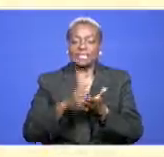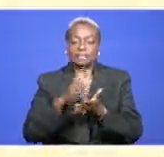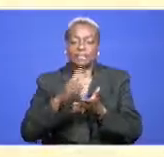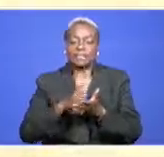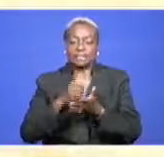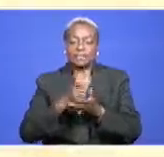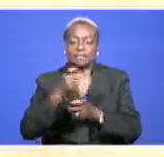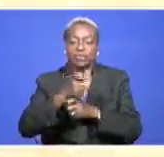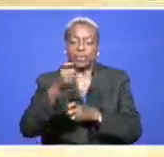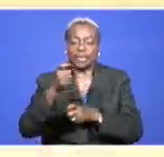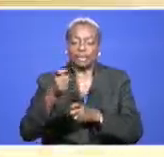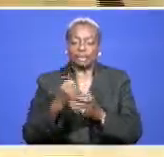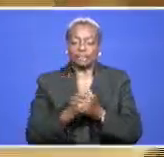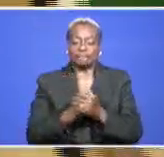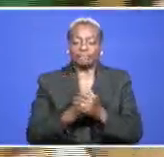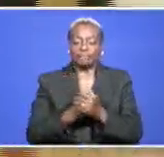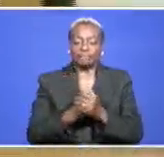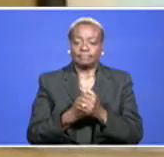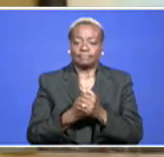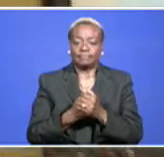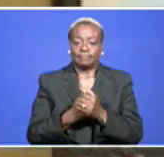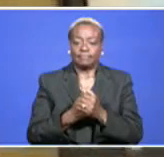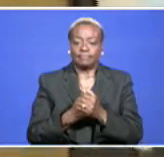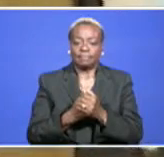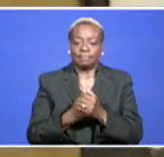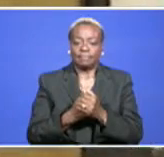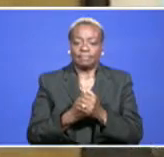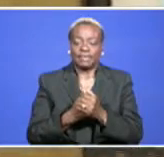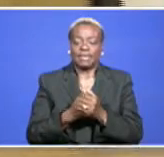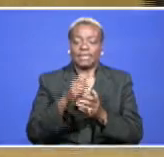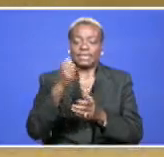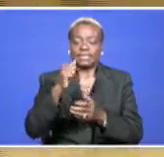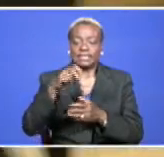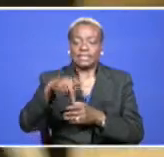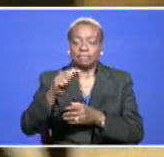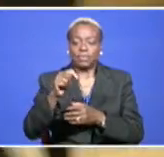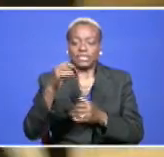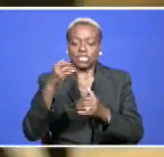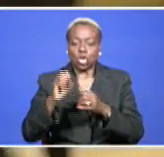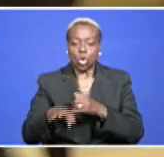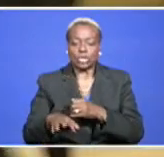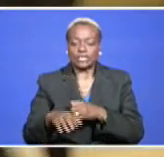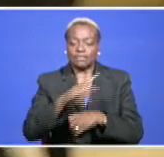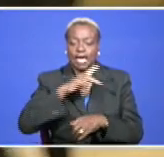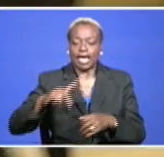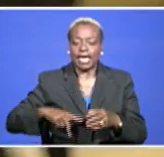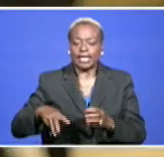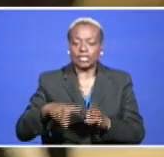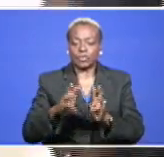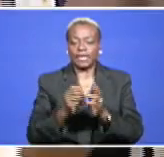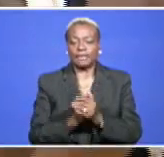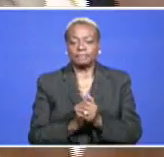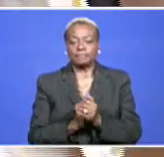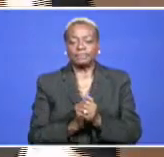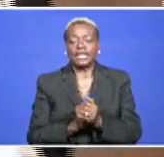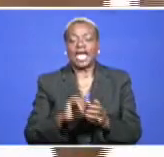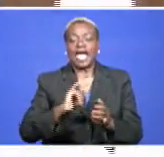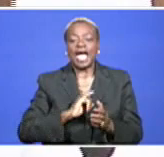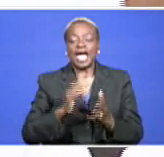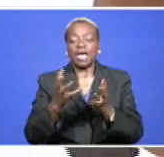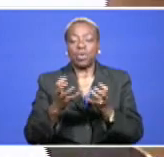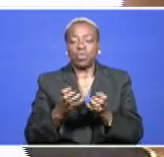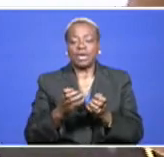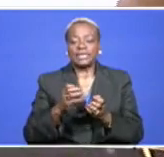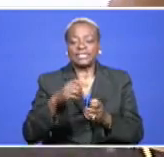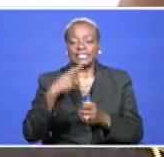win, 10 points and 11 rebounds. Raven Nixon also with 10 points in the loss for Kingsway. I'd just like to thank our Lord and